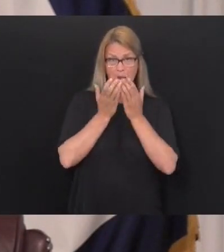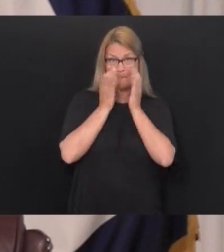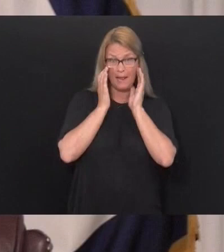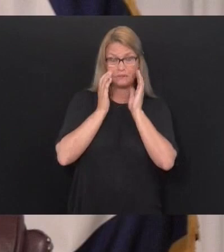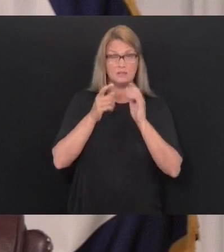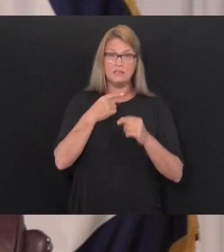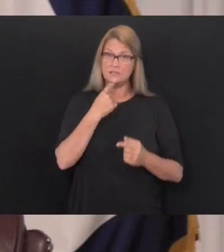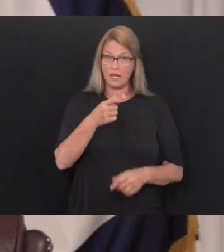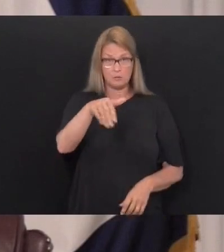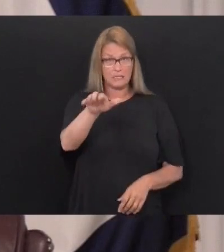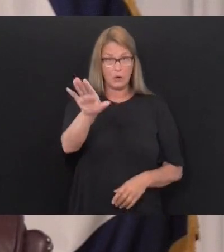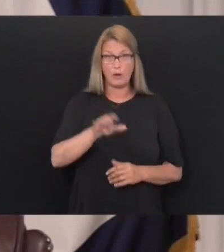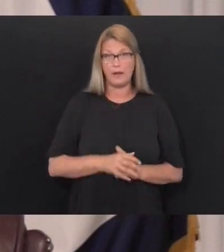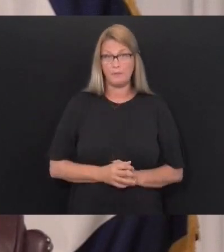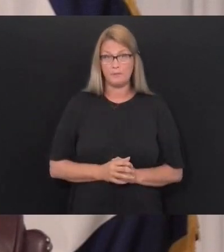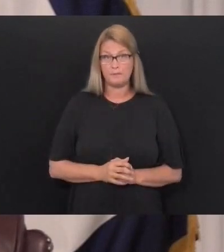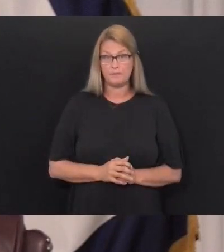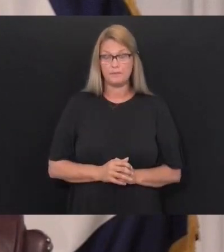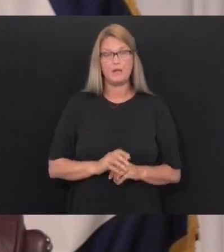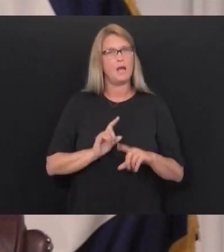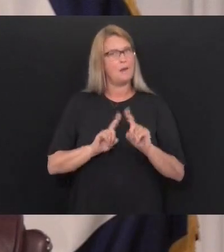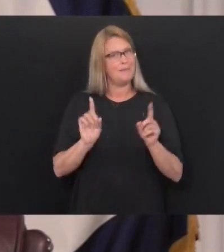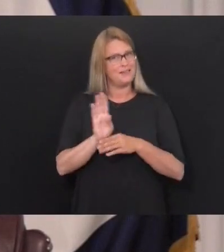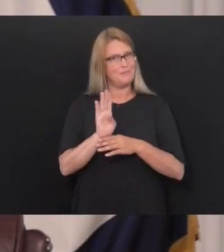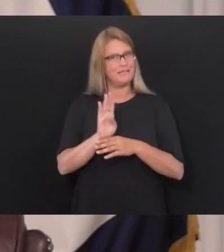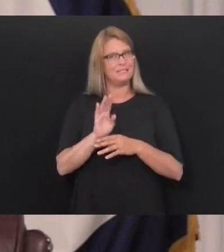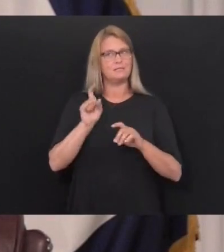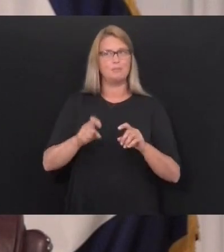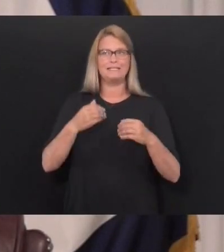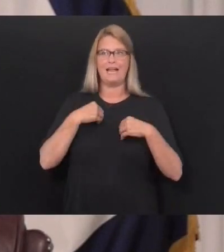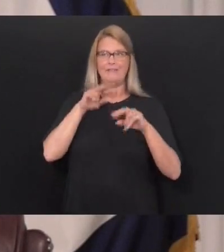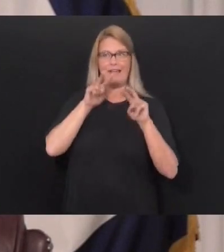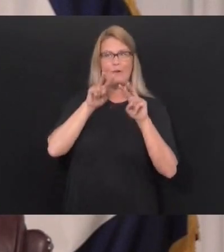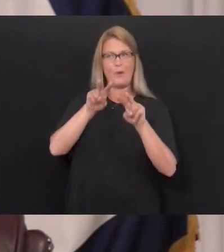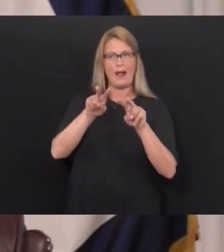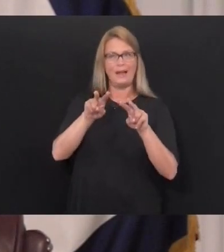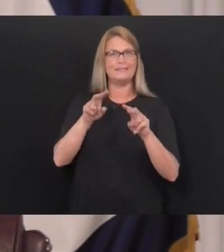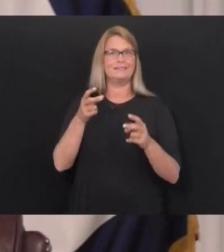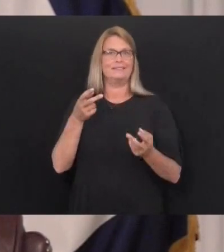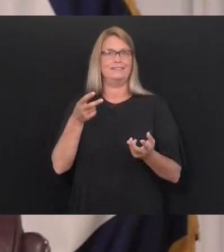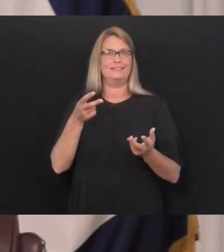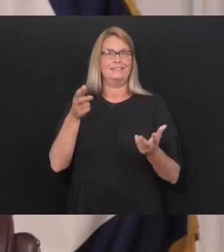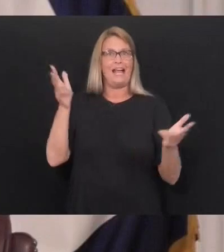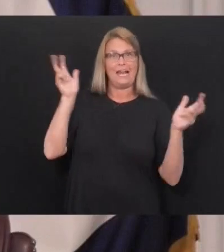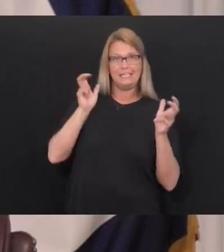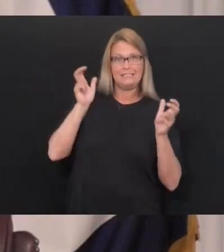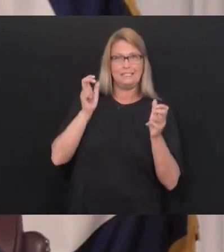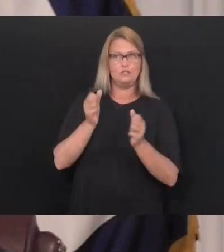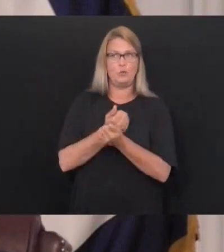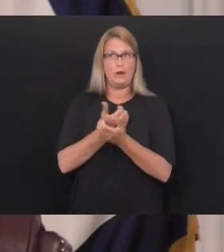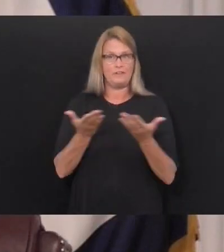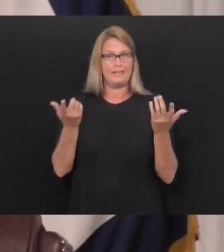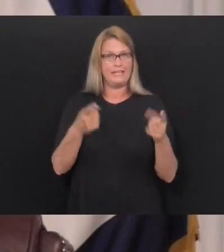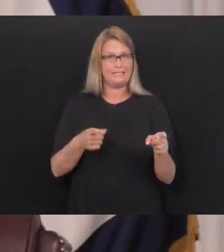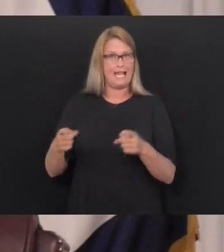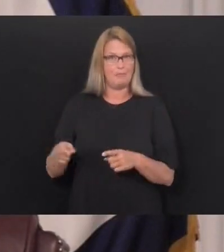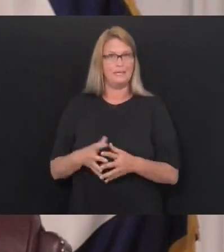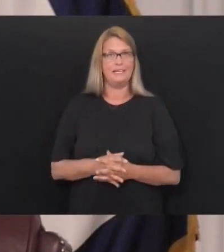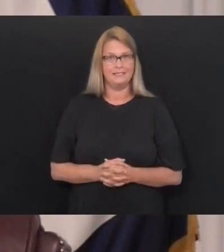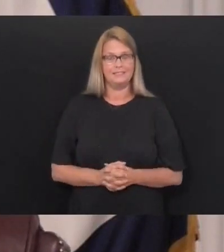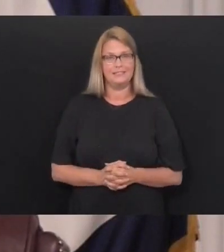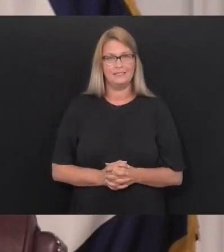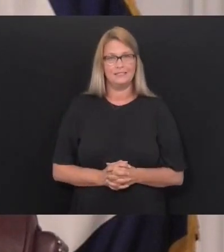we've got to stop this and got to stop this now, or we're not going to be able to end up with kids back at Western University. And so there's